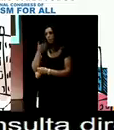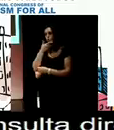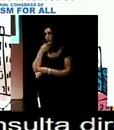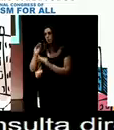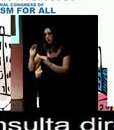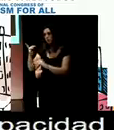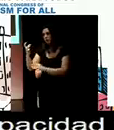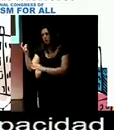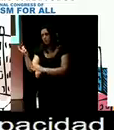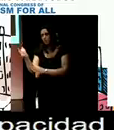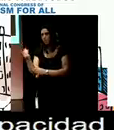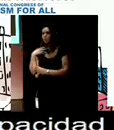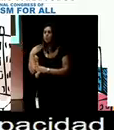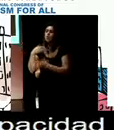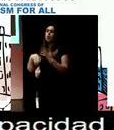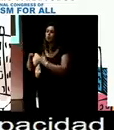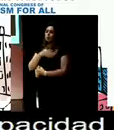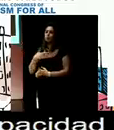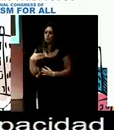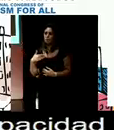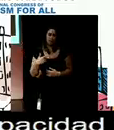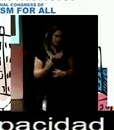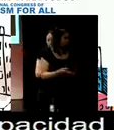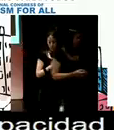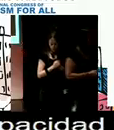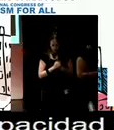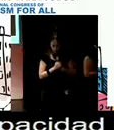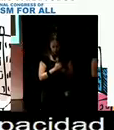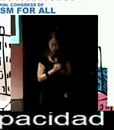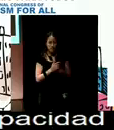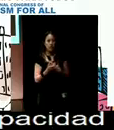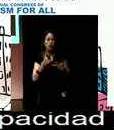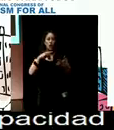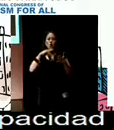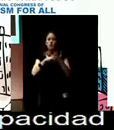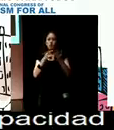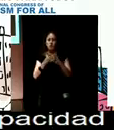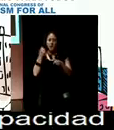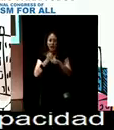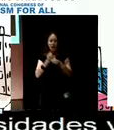and to the awareness of their real needs.